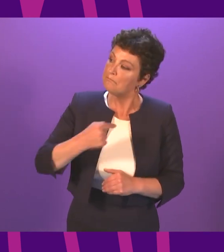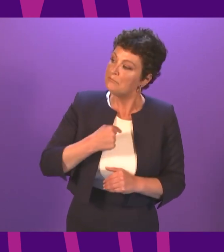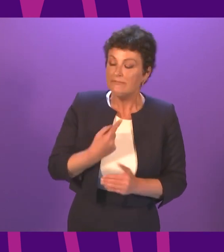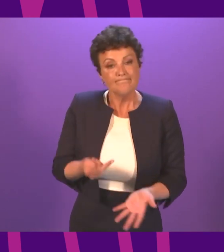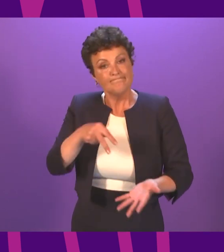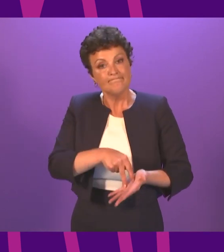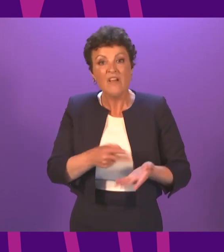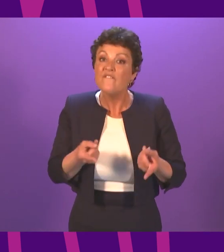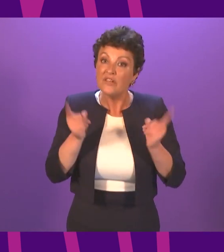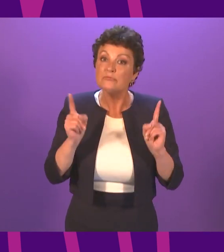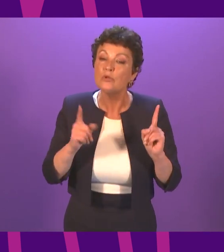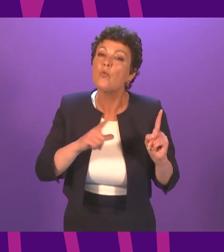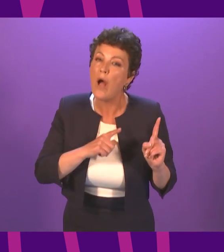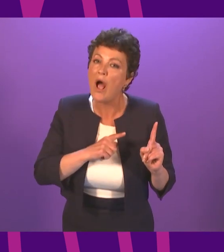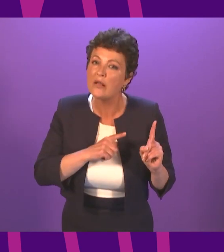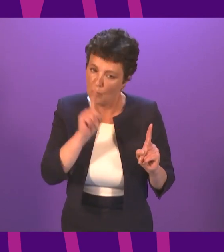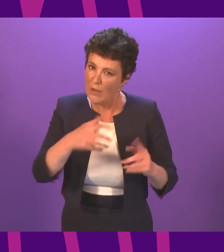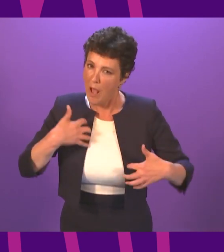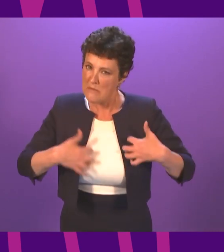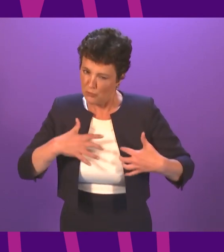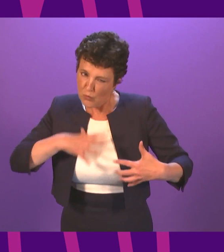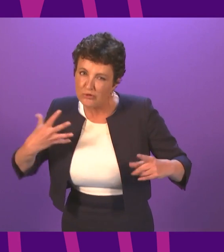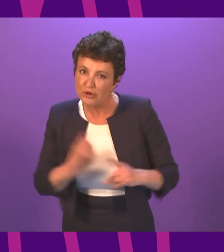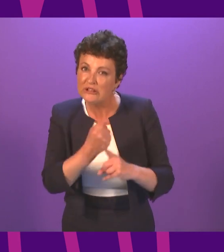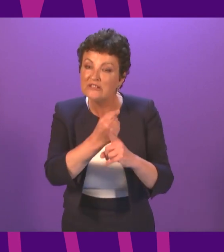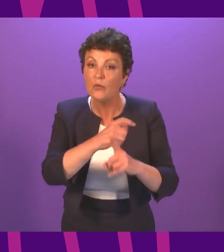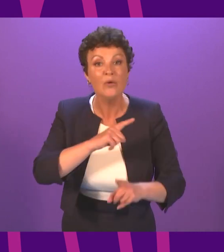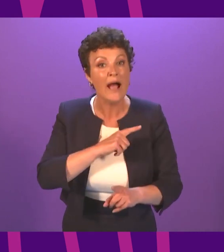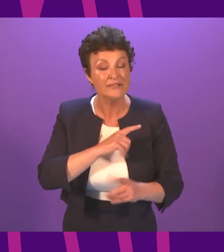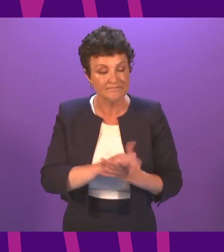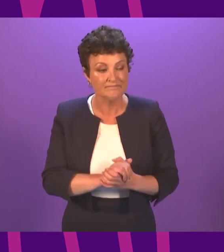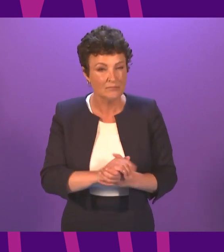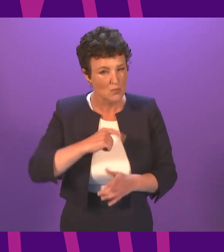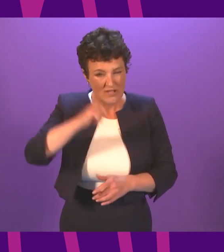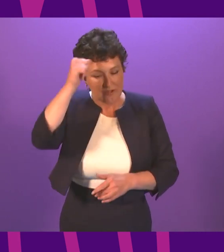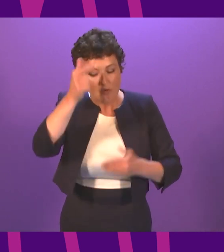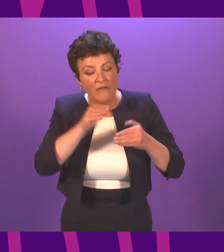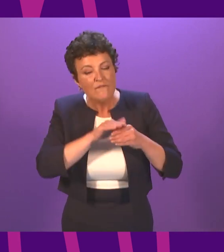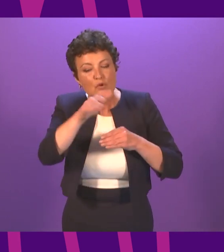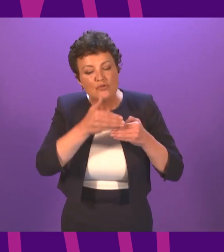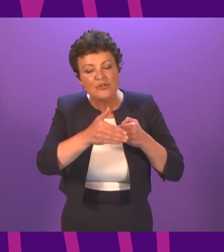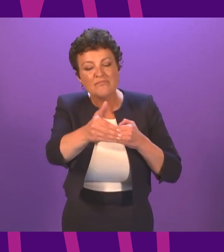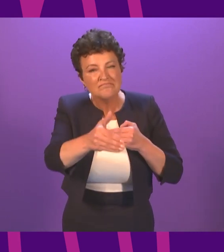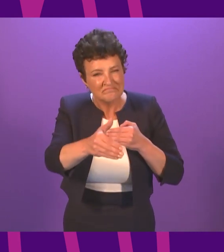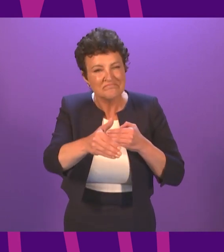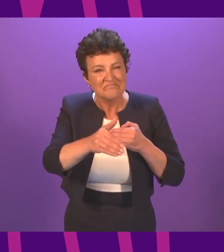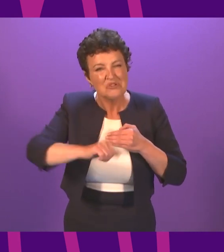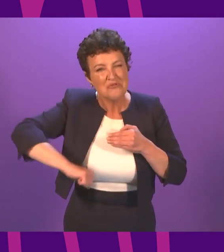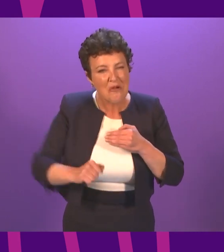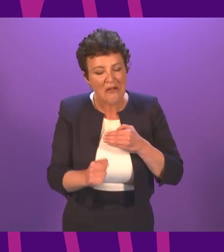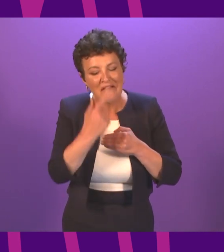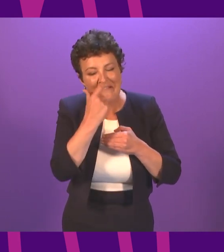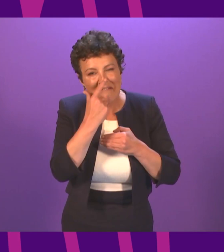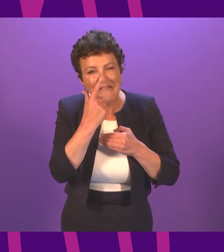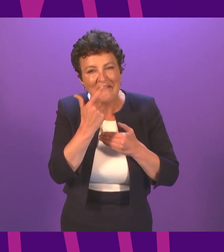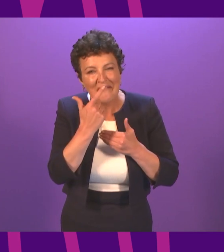not only for our party, but for Scotland, because we know that better days lie ahead. Scotland has to